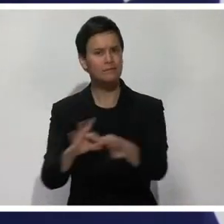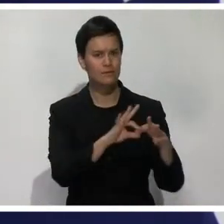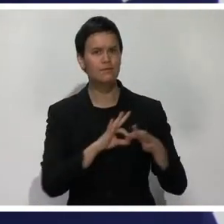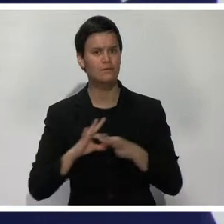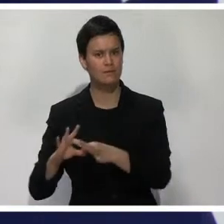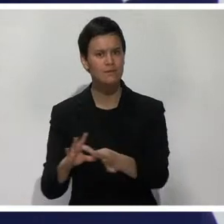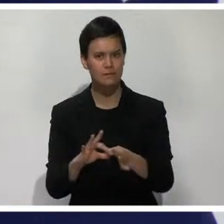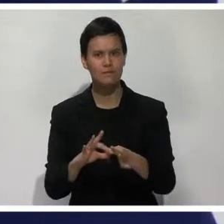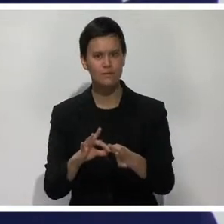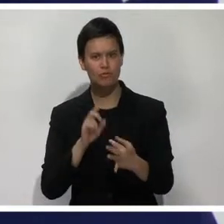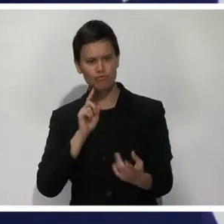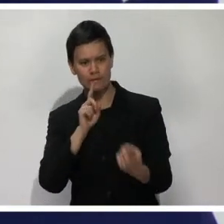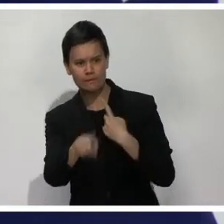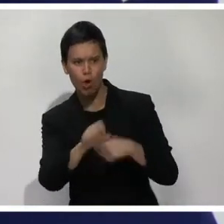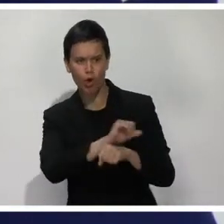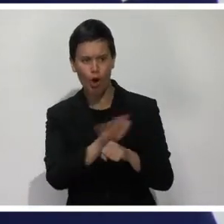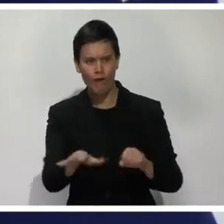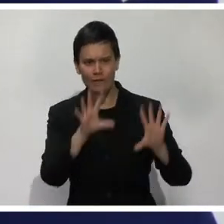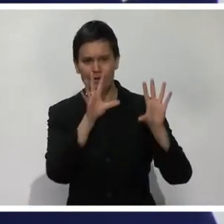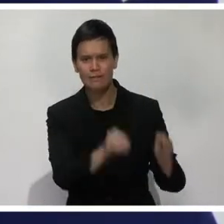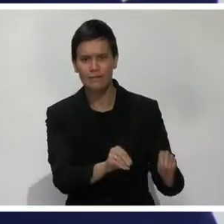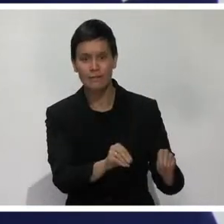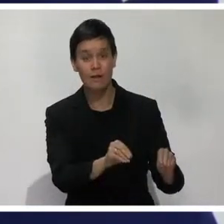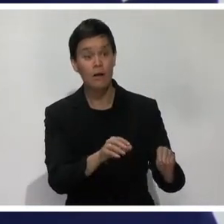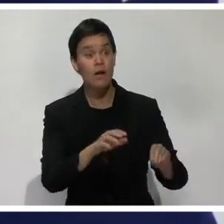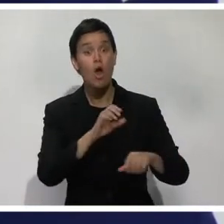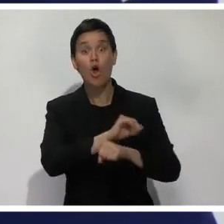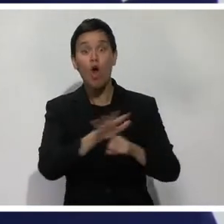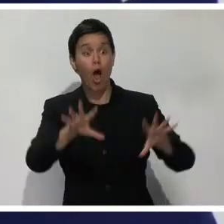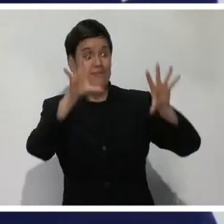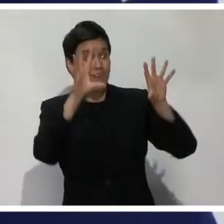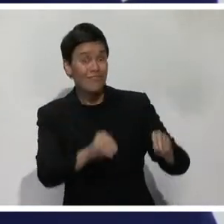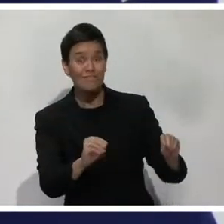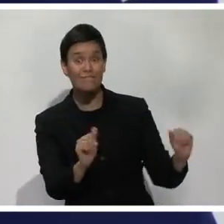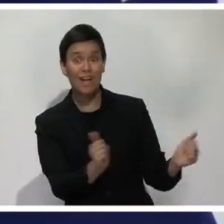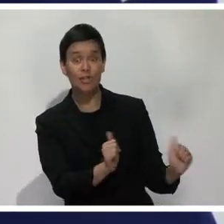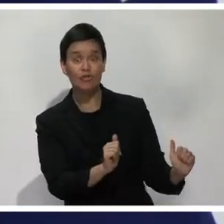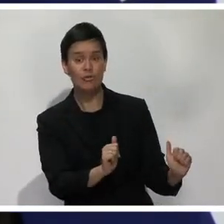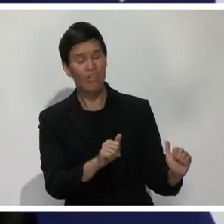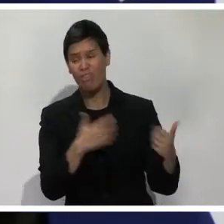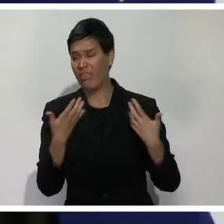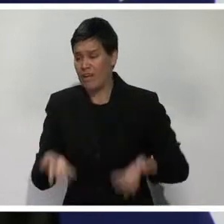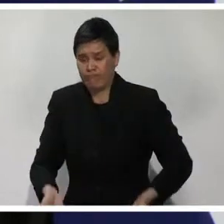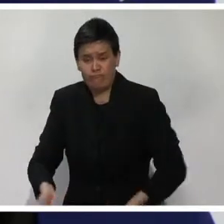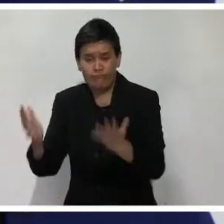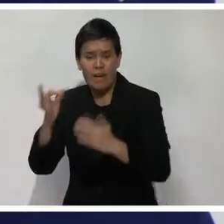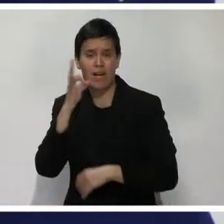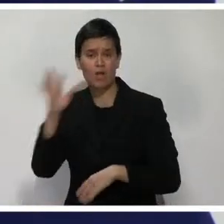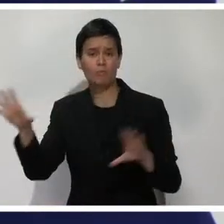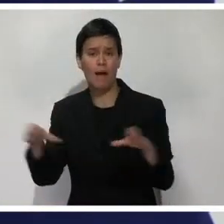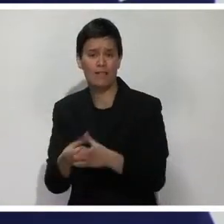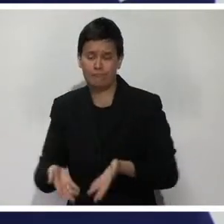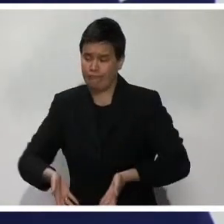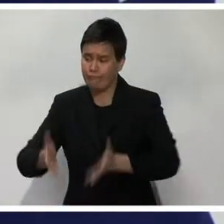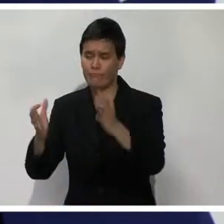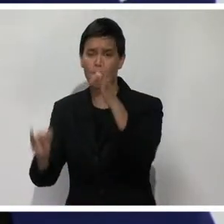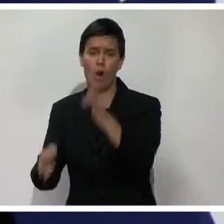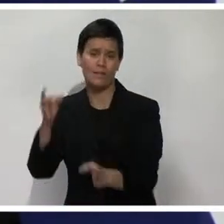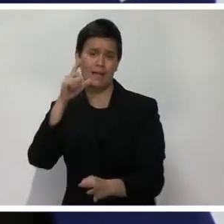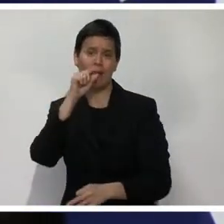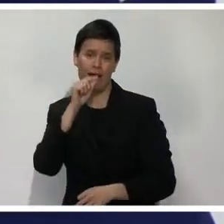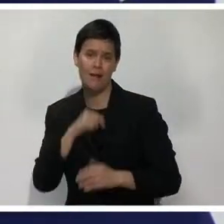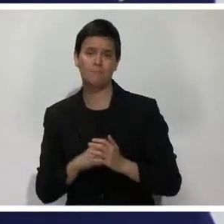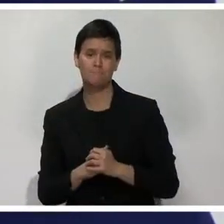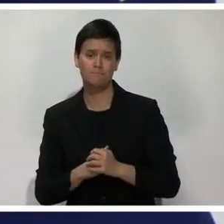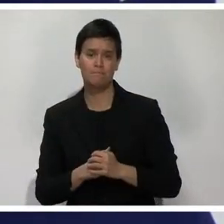normal resumption of whatever politicking the opposition would like to engage in at that point. On the substitution of the